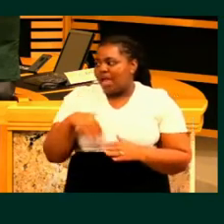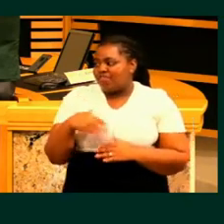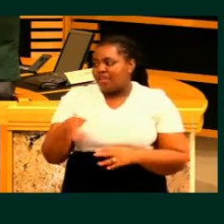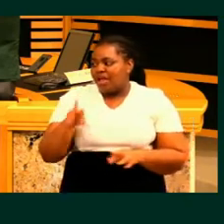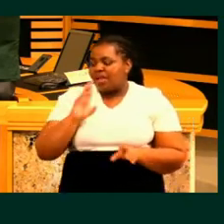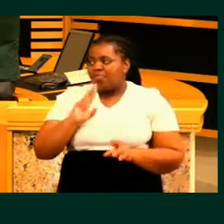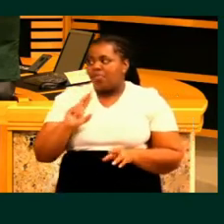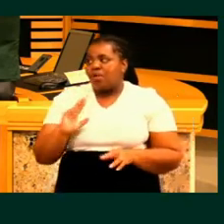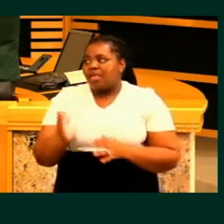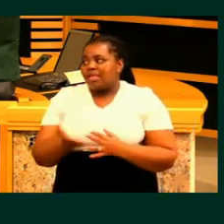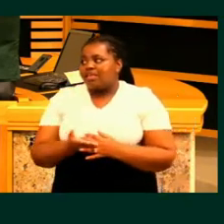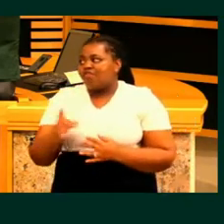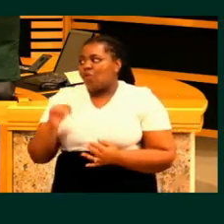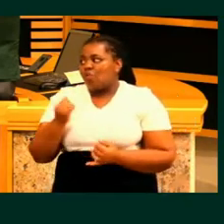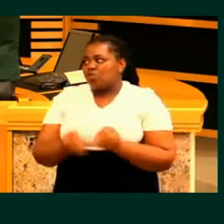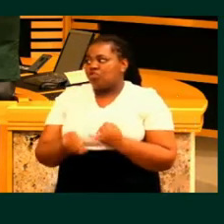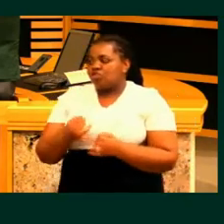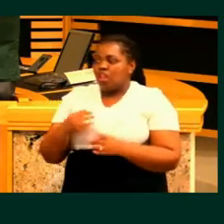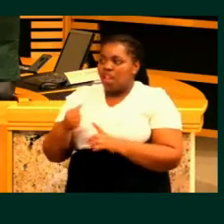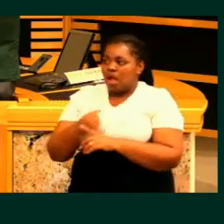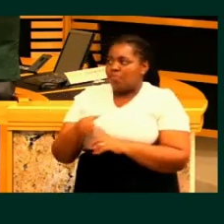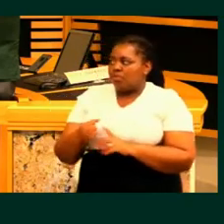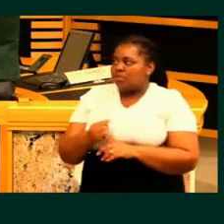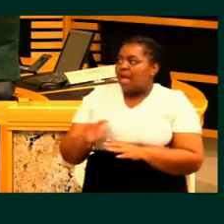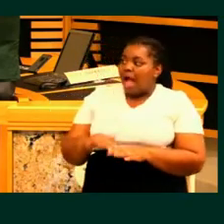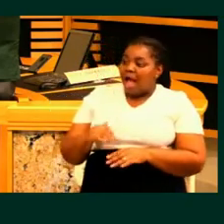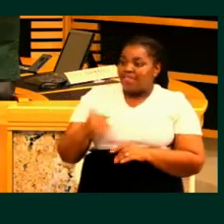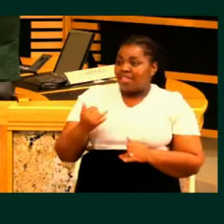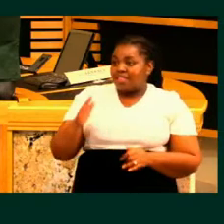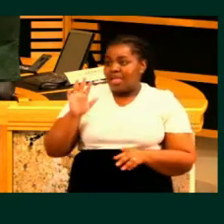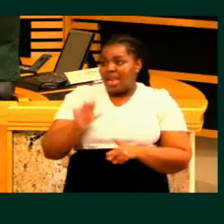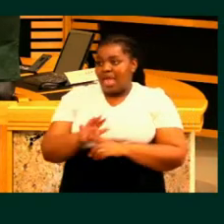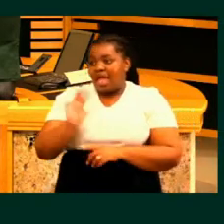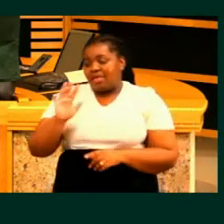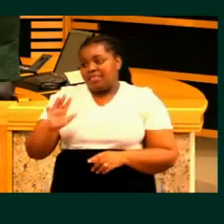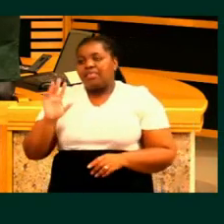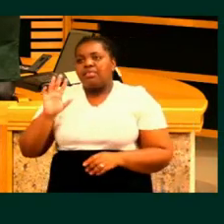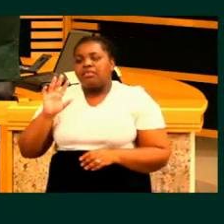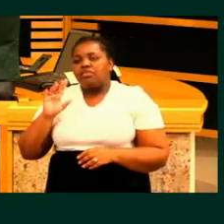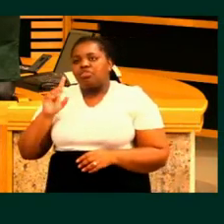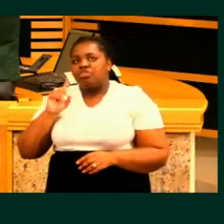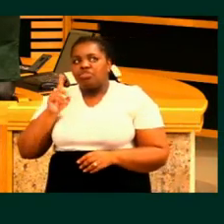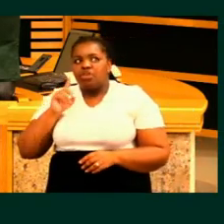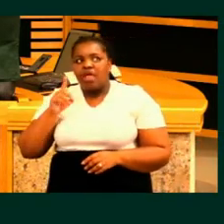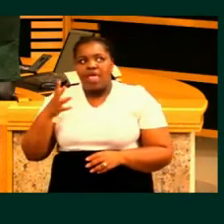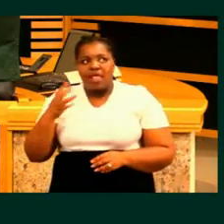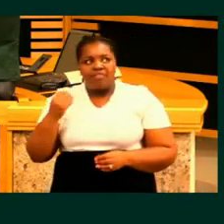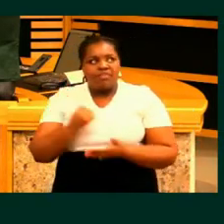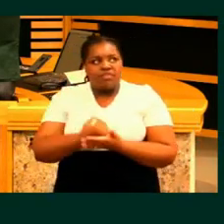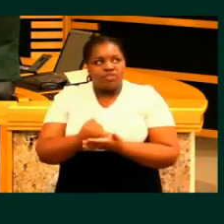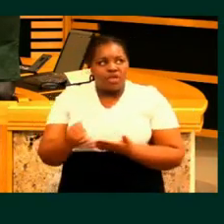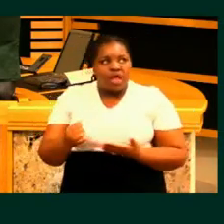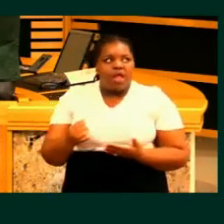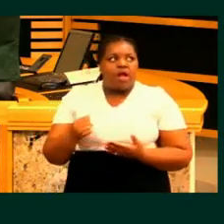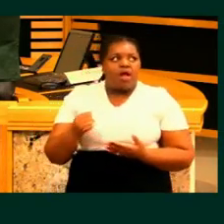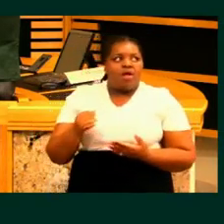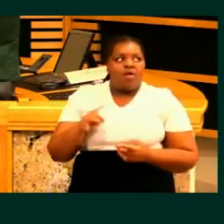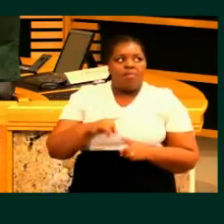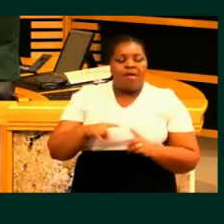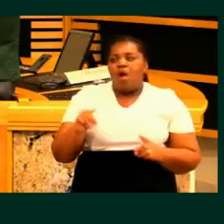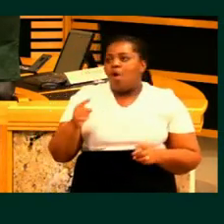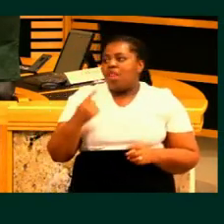cases of sexual misconduct of these 19 Educators were found guilty of sexual misconduct only